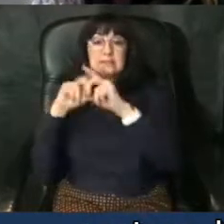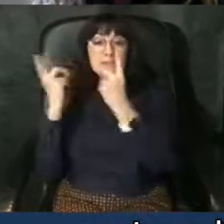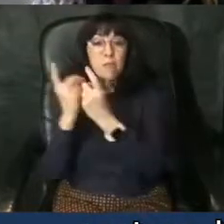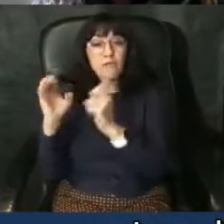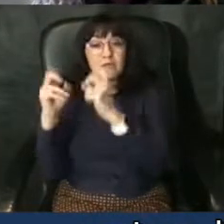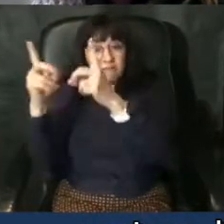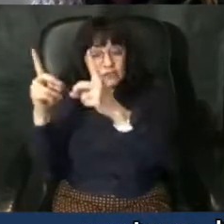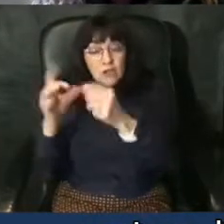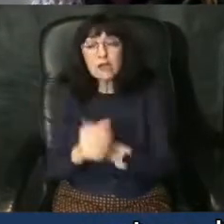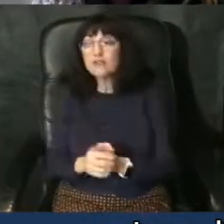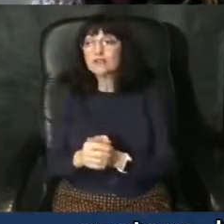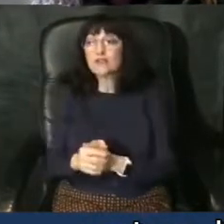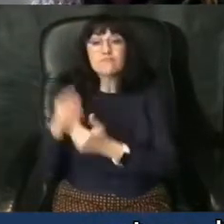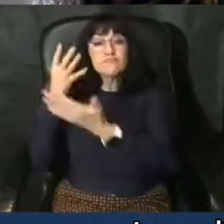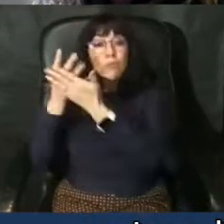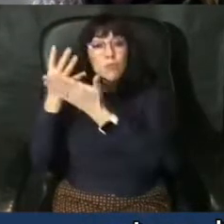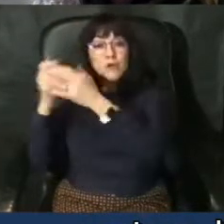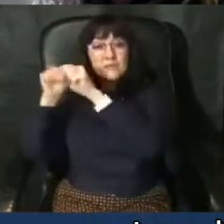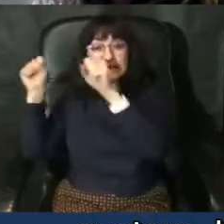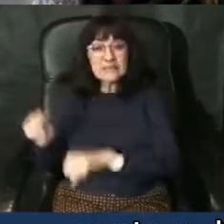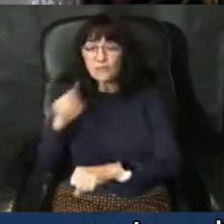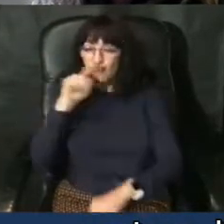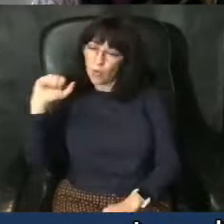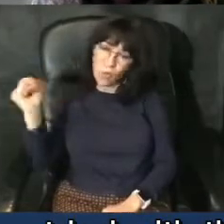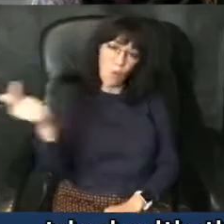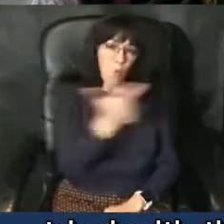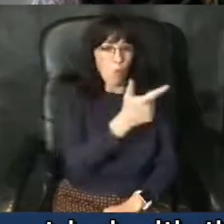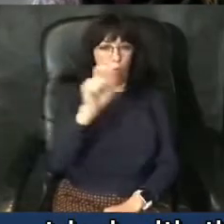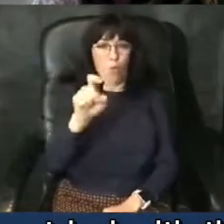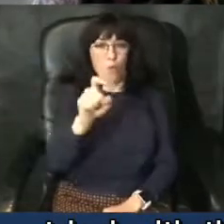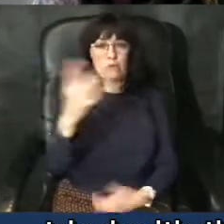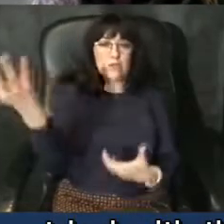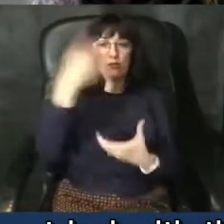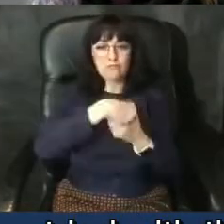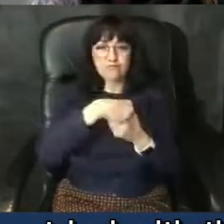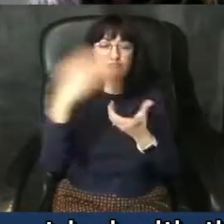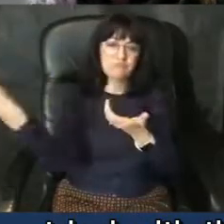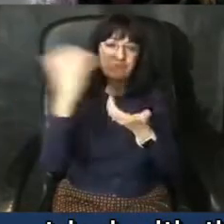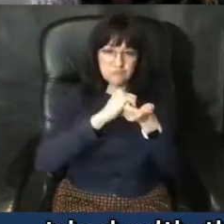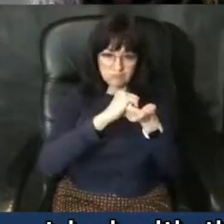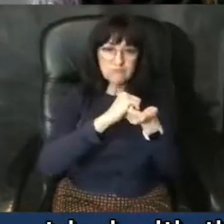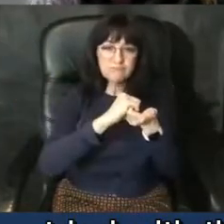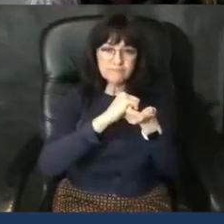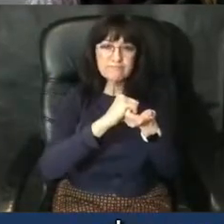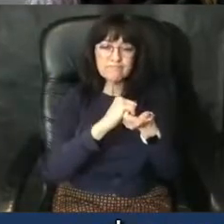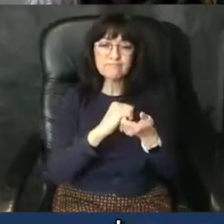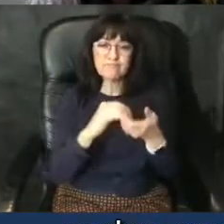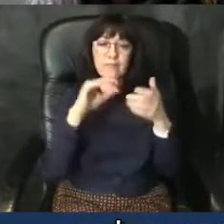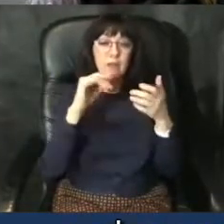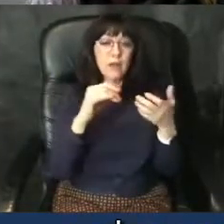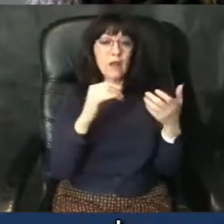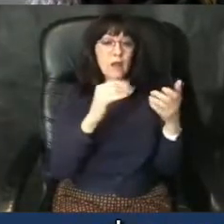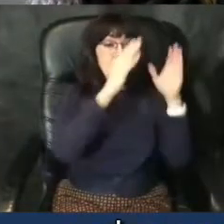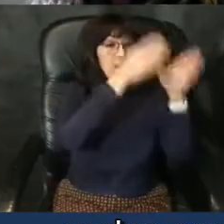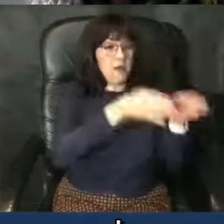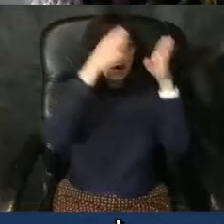system. It is really all hands on deck. And I think as we have tried with the Behavioral Health Consortium to break those silos, we've continued to